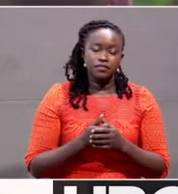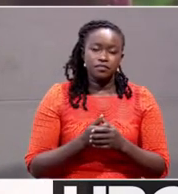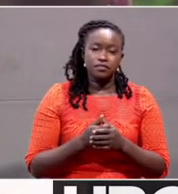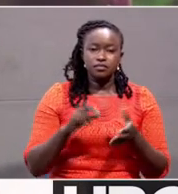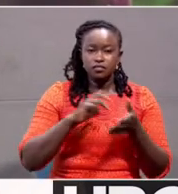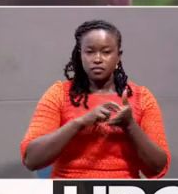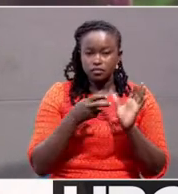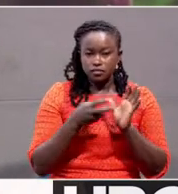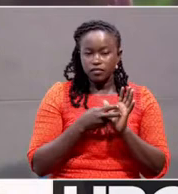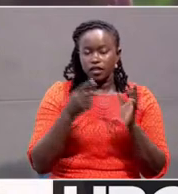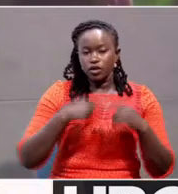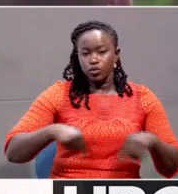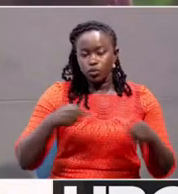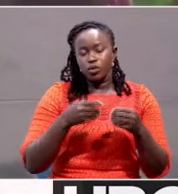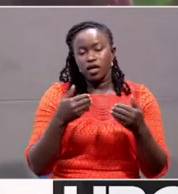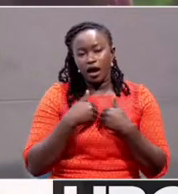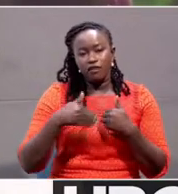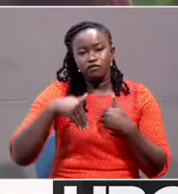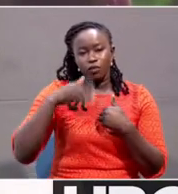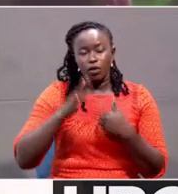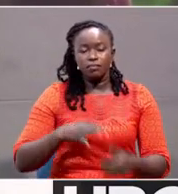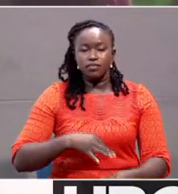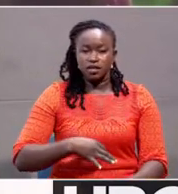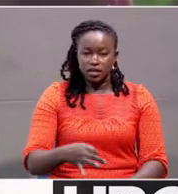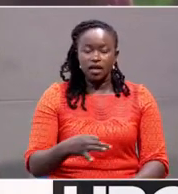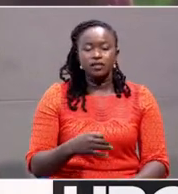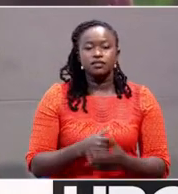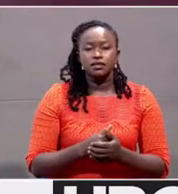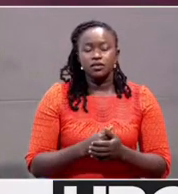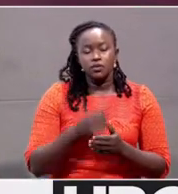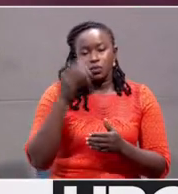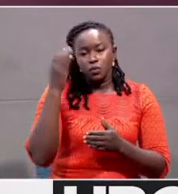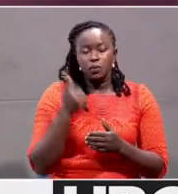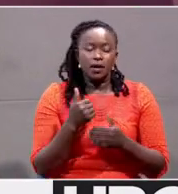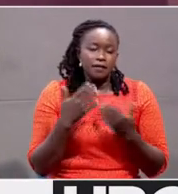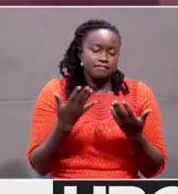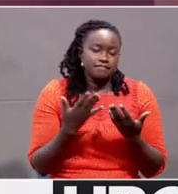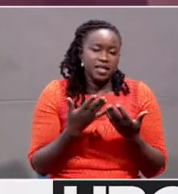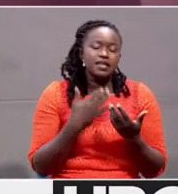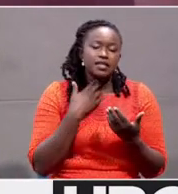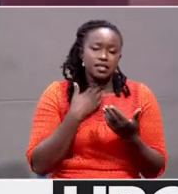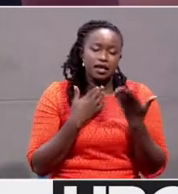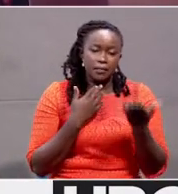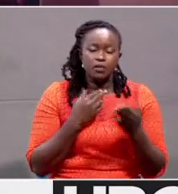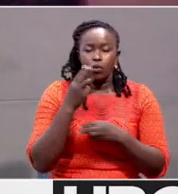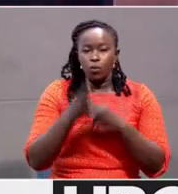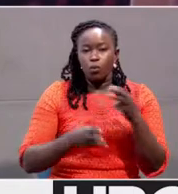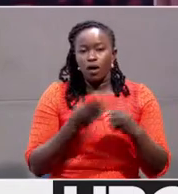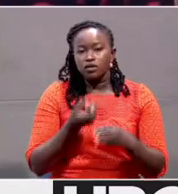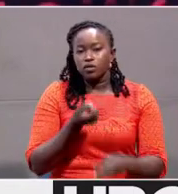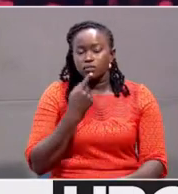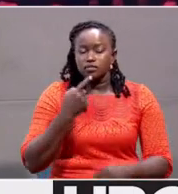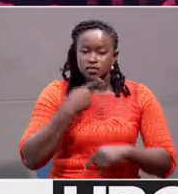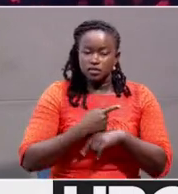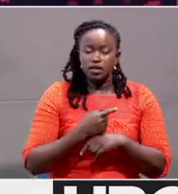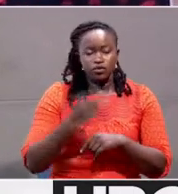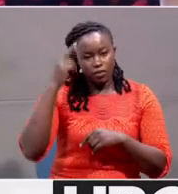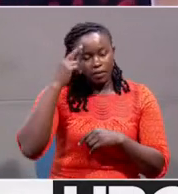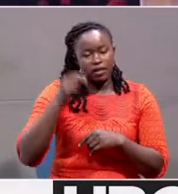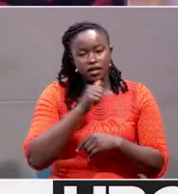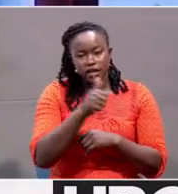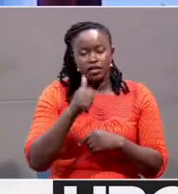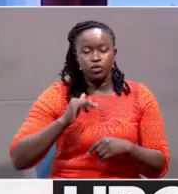we having more pregnancies also out of the unmet need. World Contraception Day reminds us that every woman and